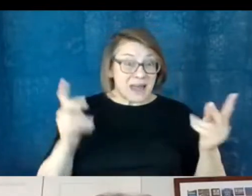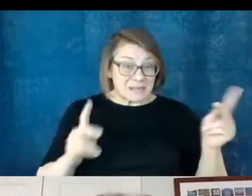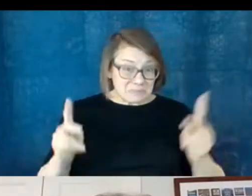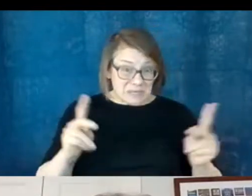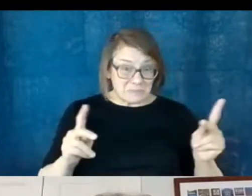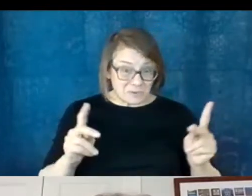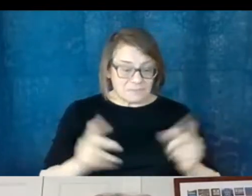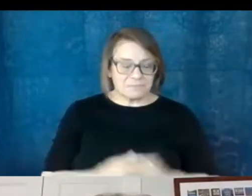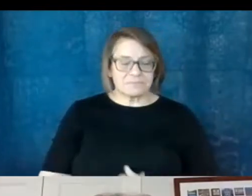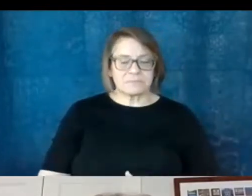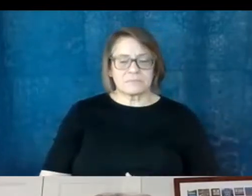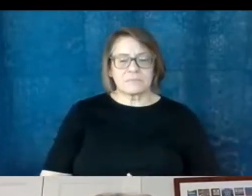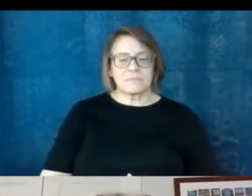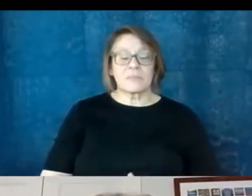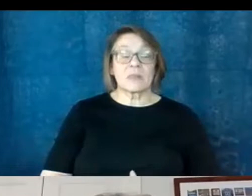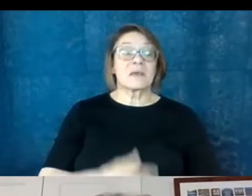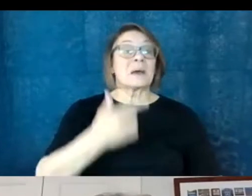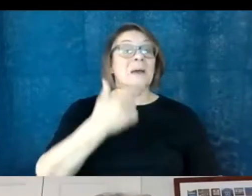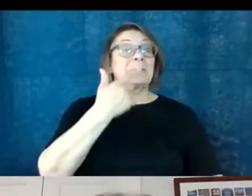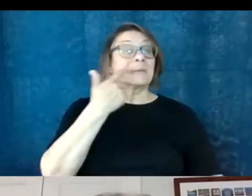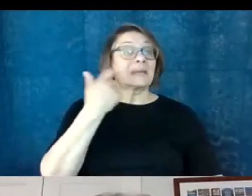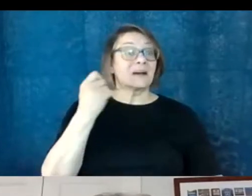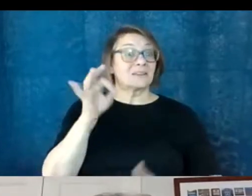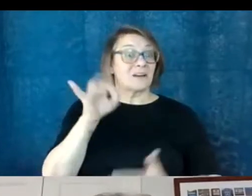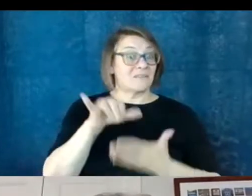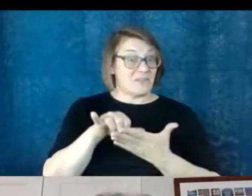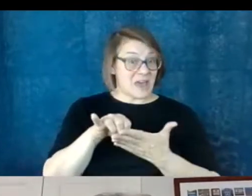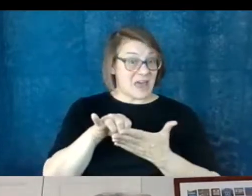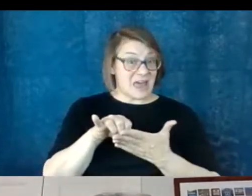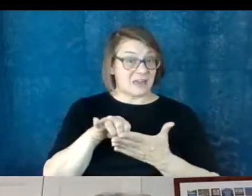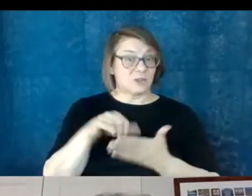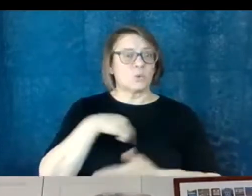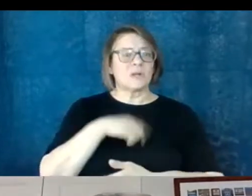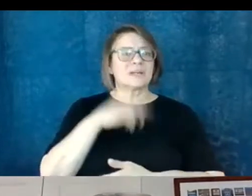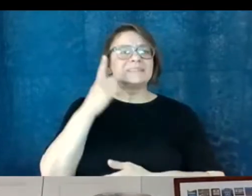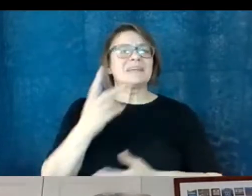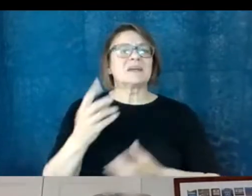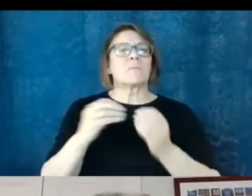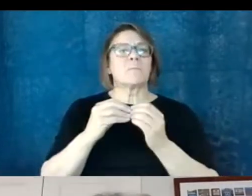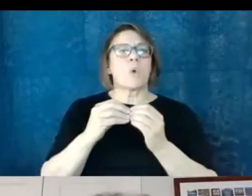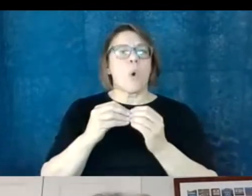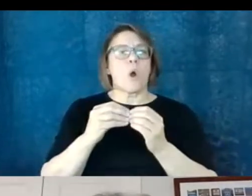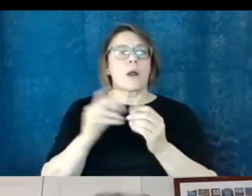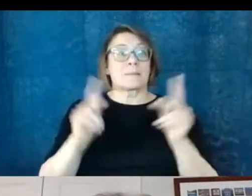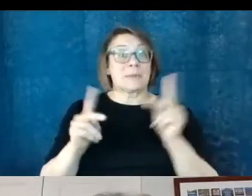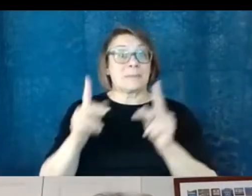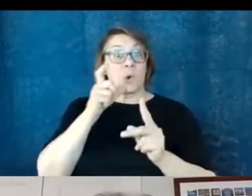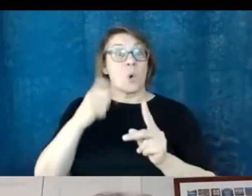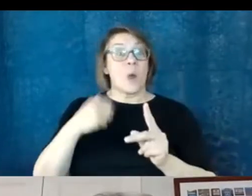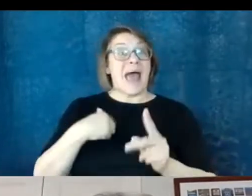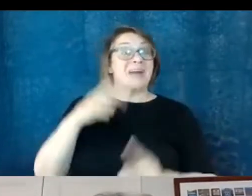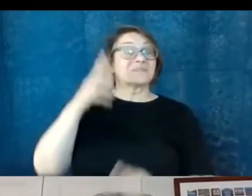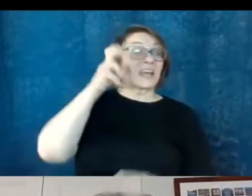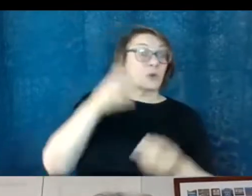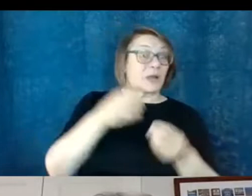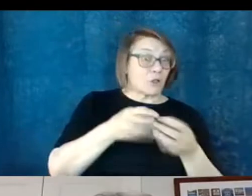people. Because of this, we're seeing a greater amount of individuals who have hearing